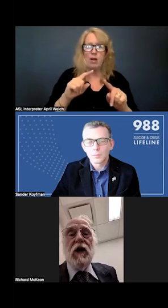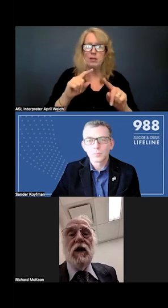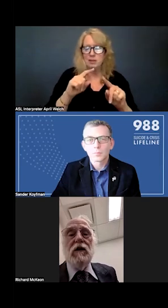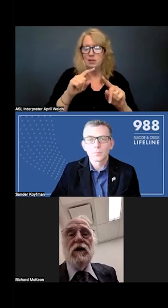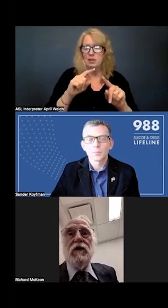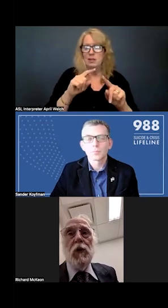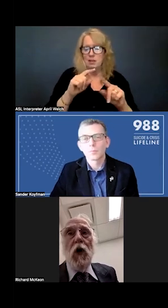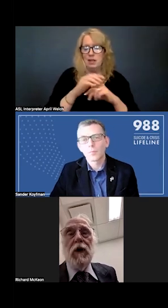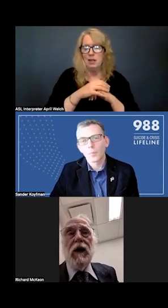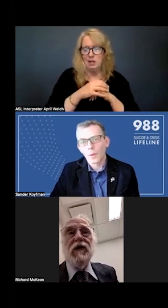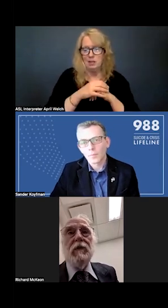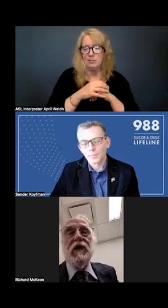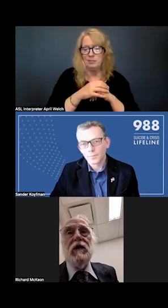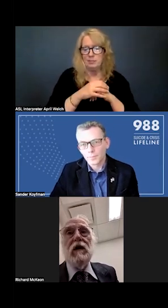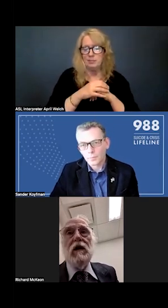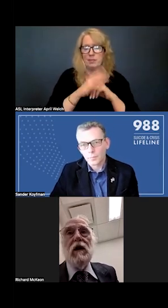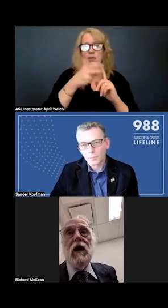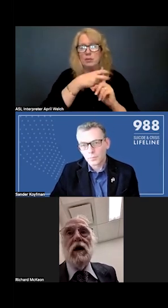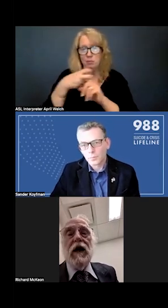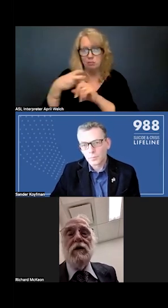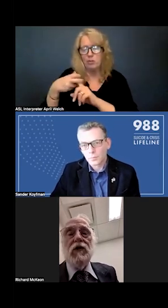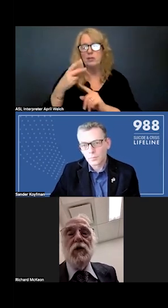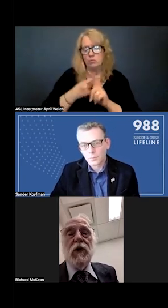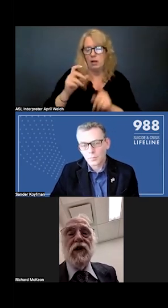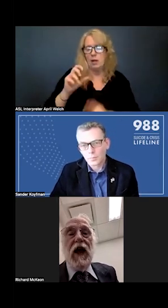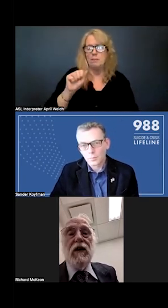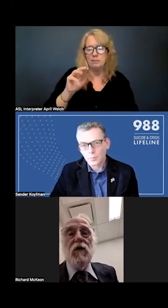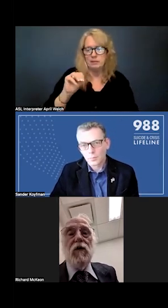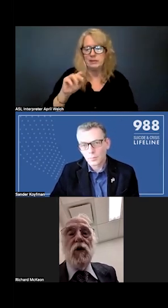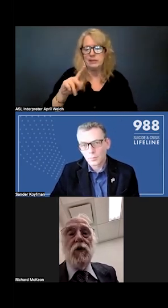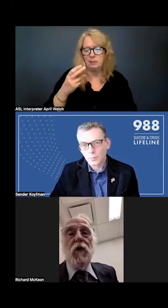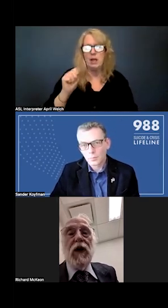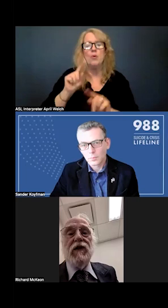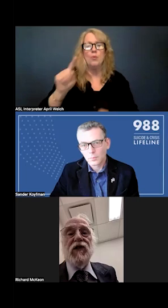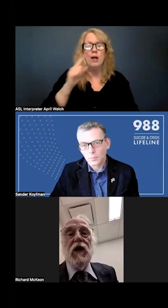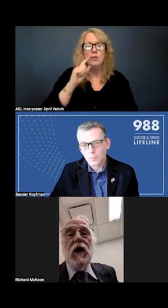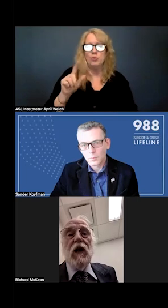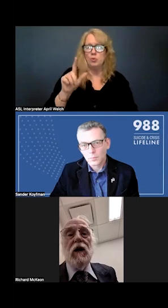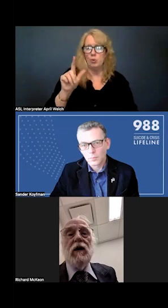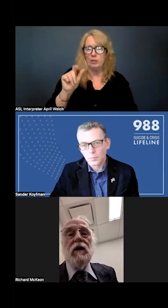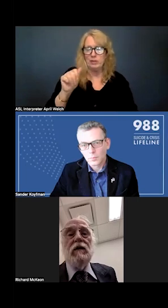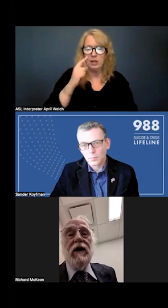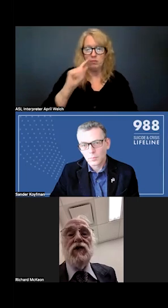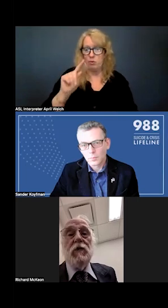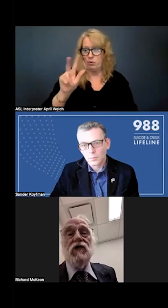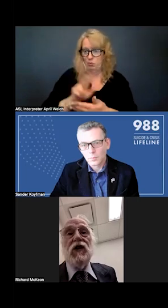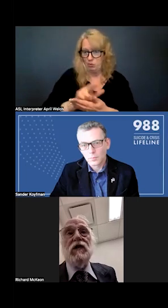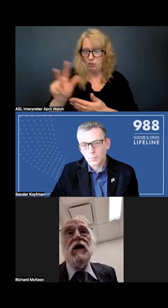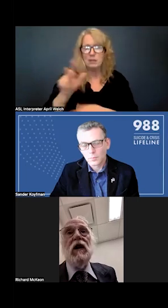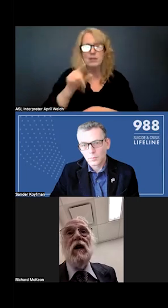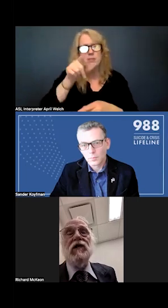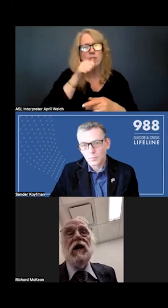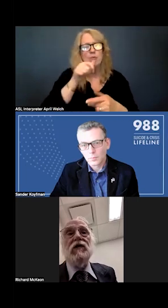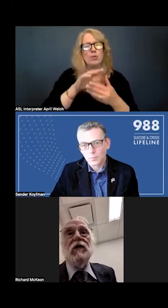was deployed by SAMHSA down to Louisiana for 3 weeks. As you